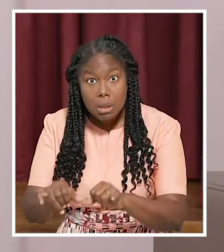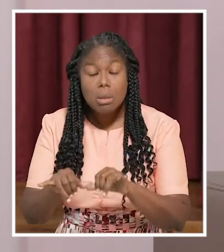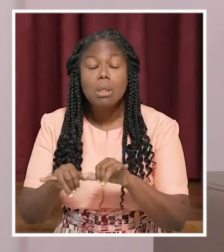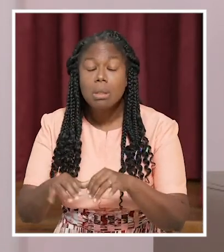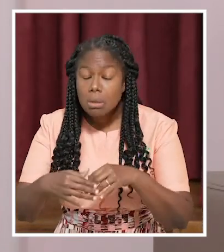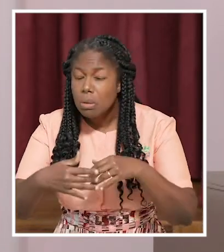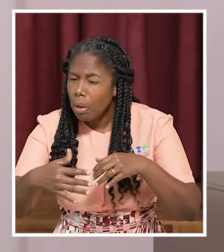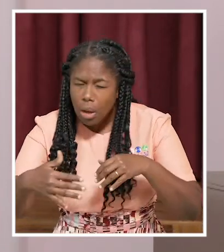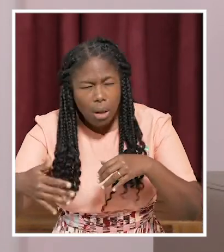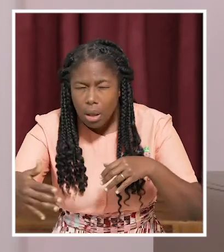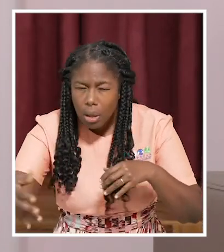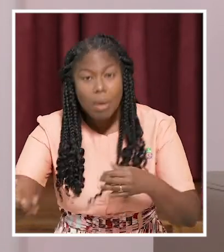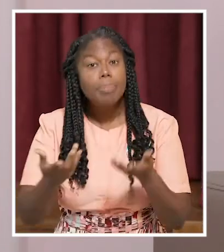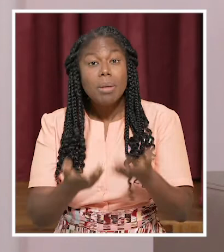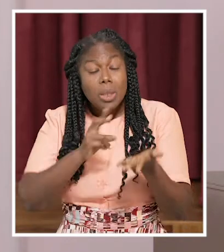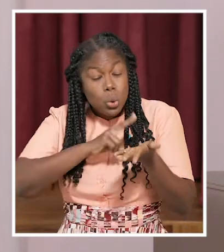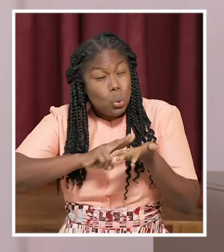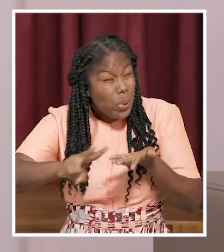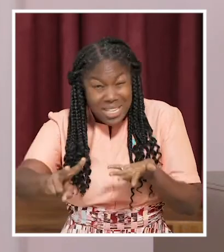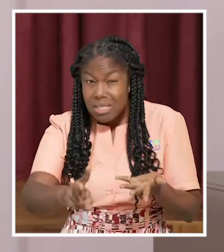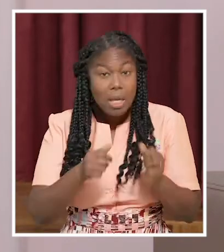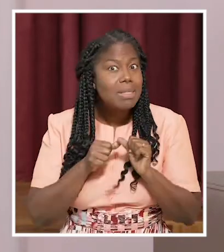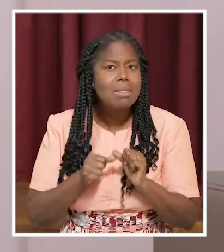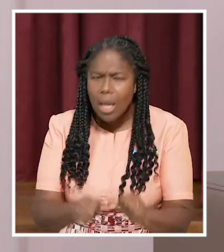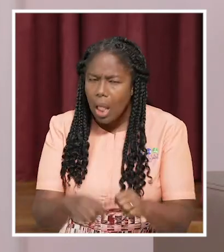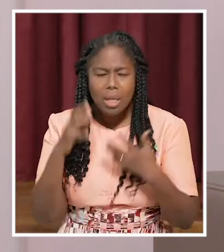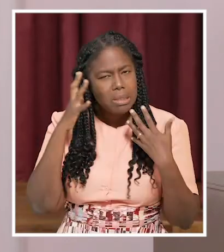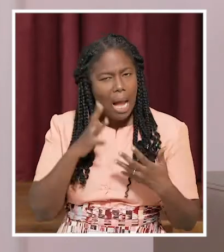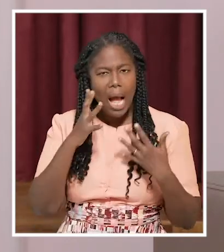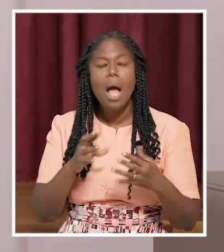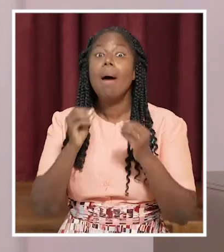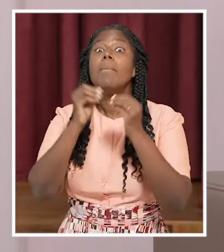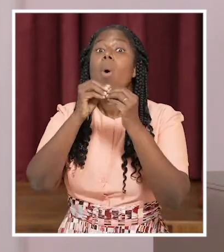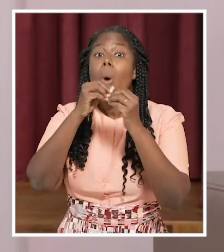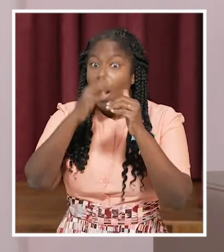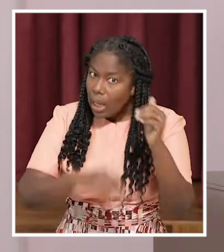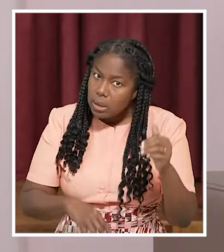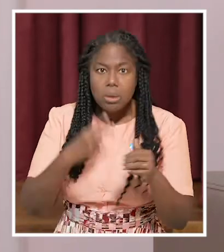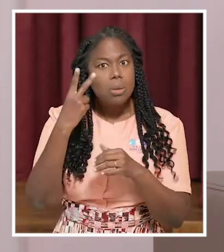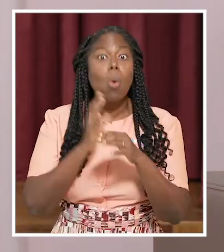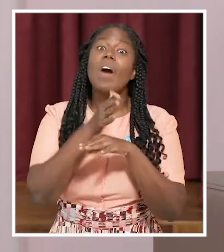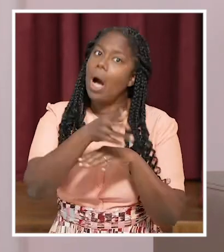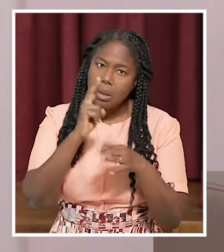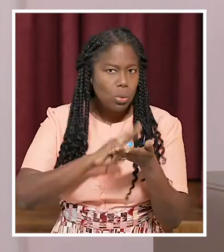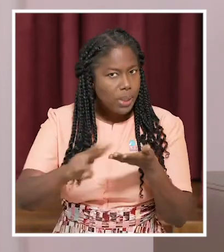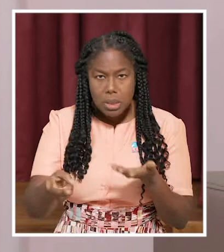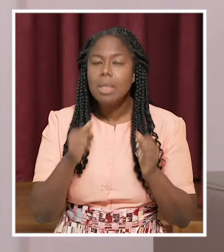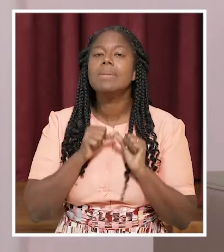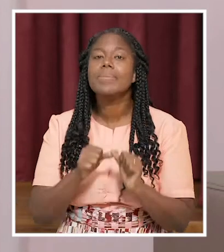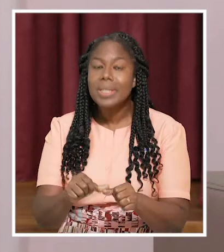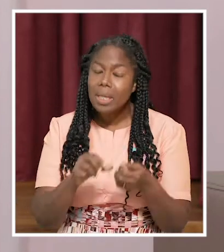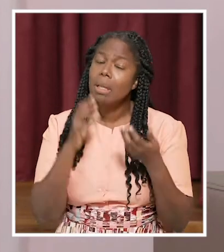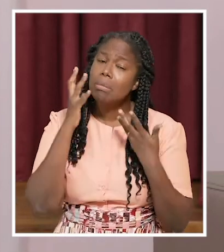for as long as 2 weeks or longer. All the time, or at most of the day, most days.